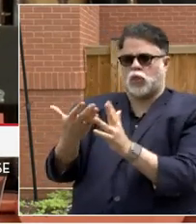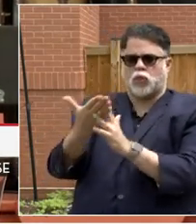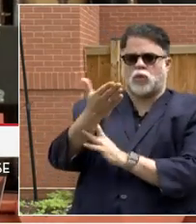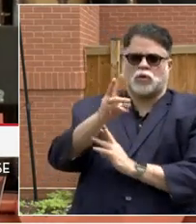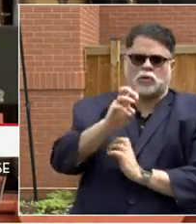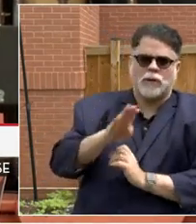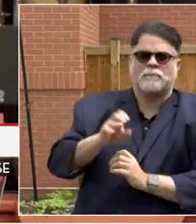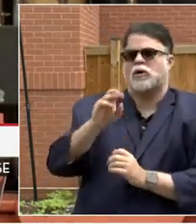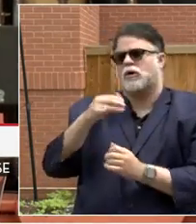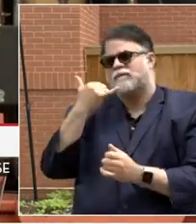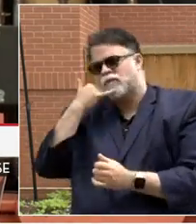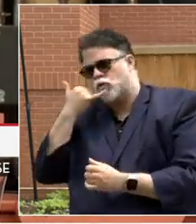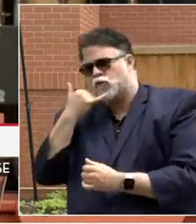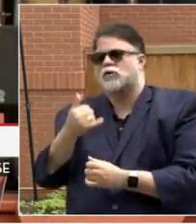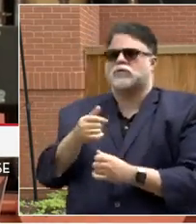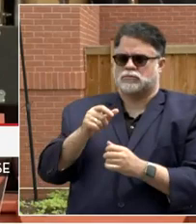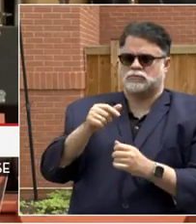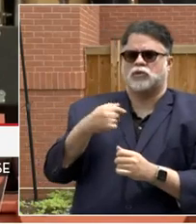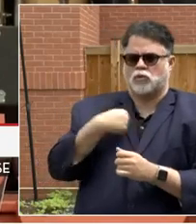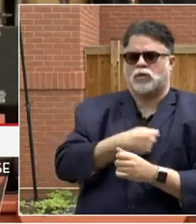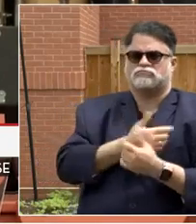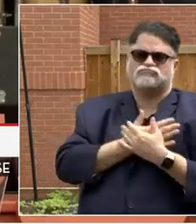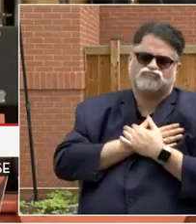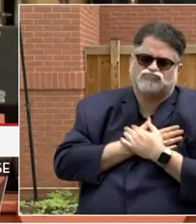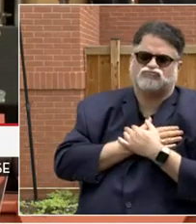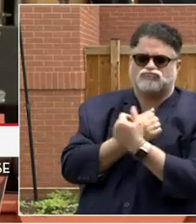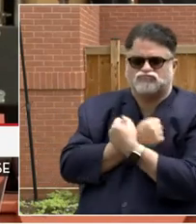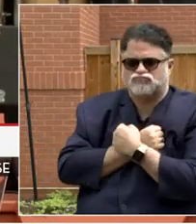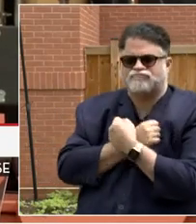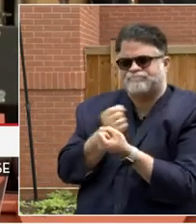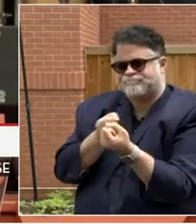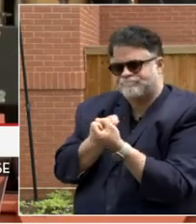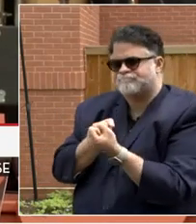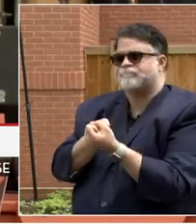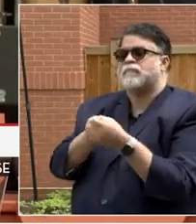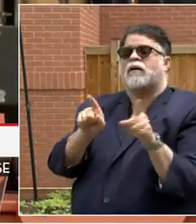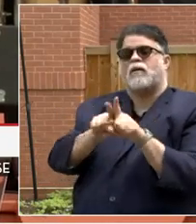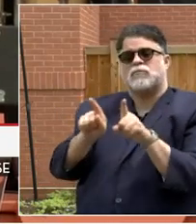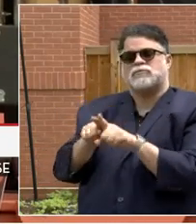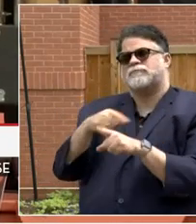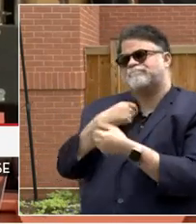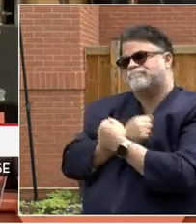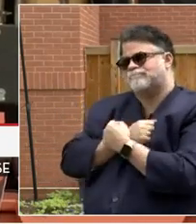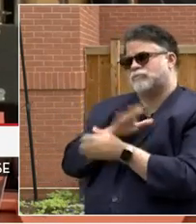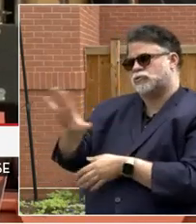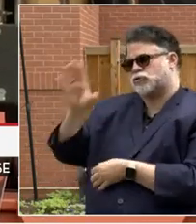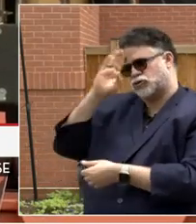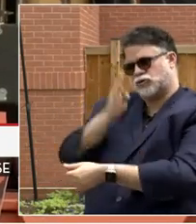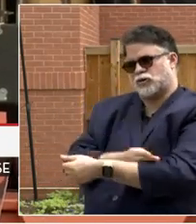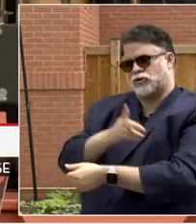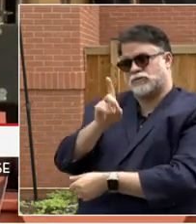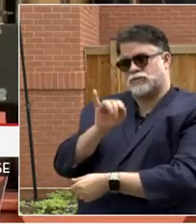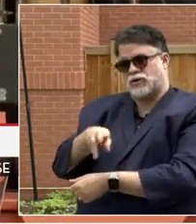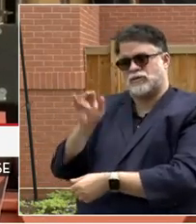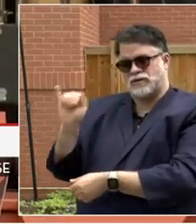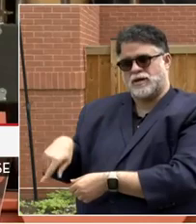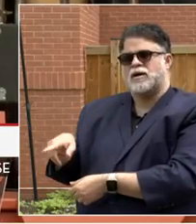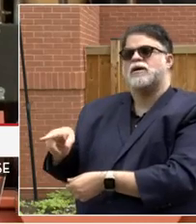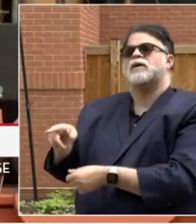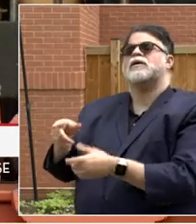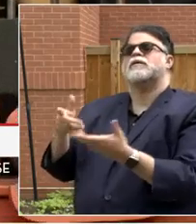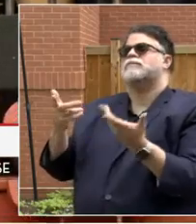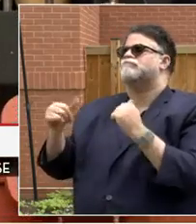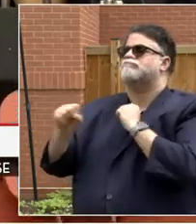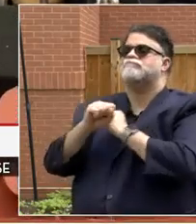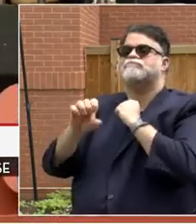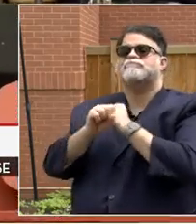sorry, but we will honor your son by doing everything that we can to promote peace. So Linda, let